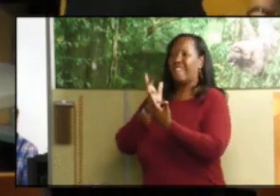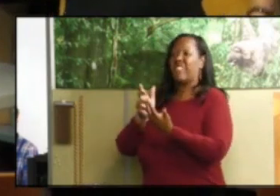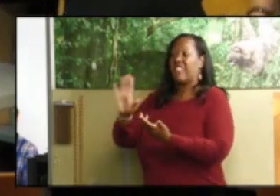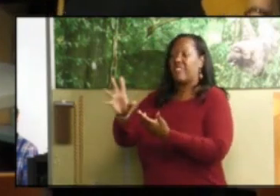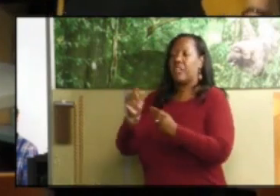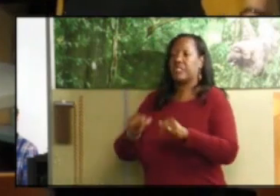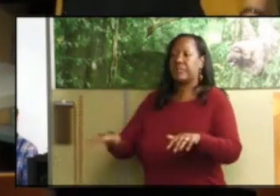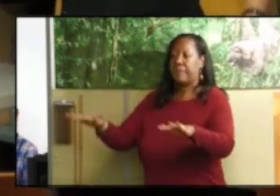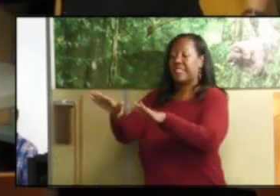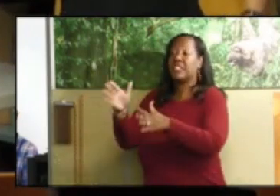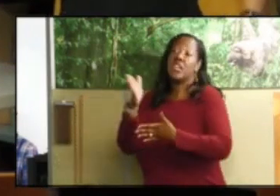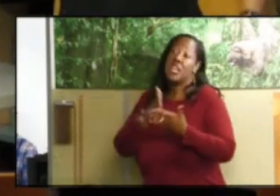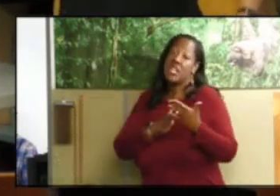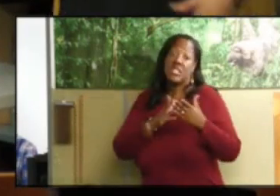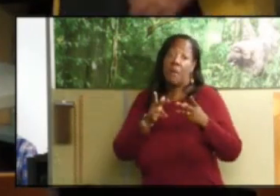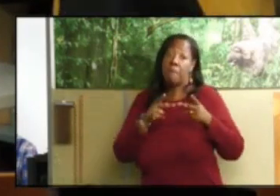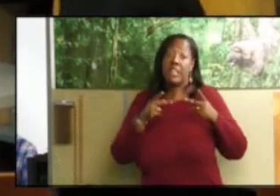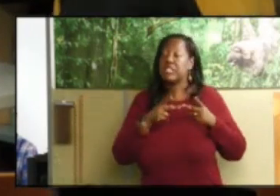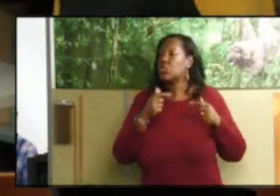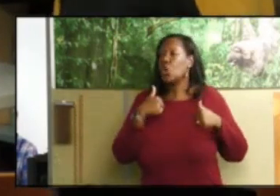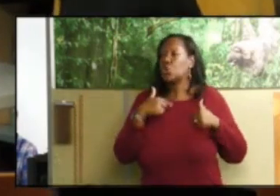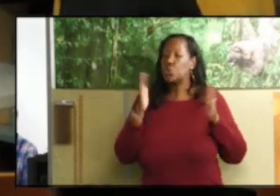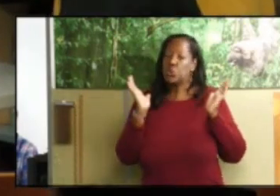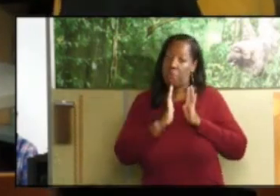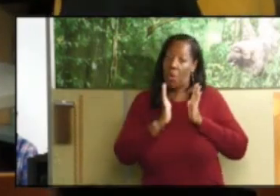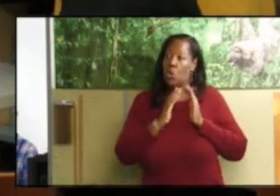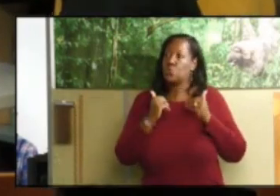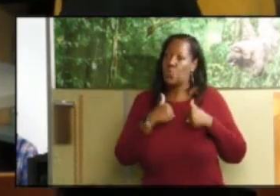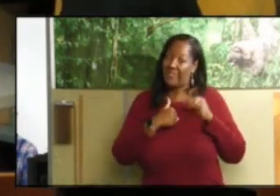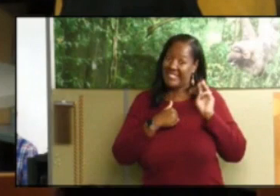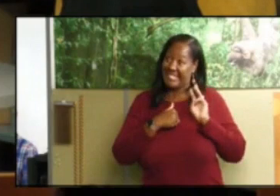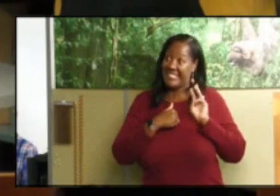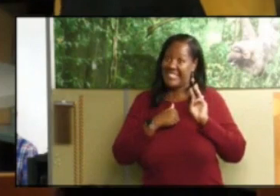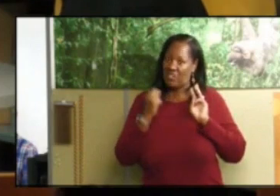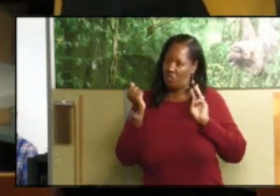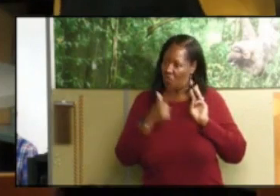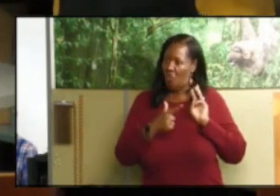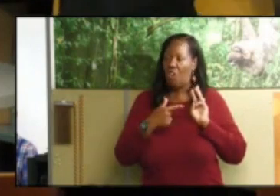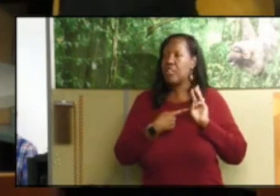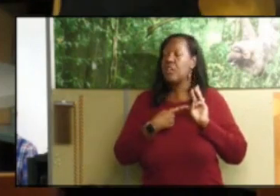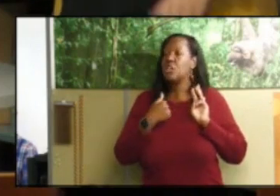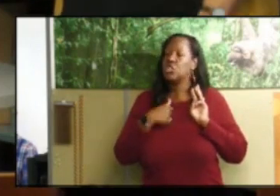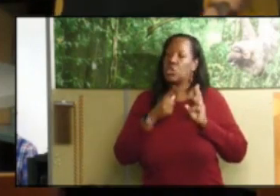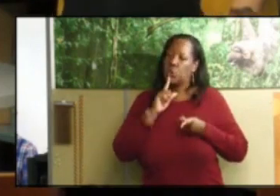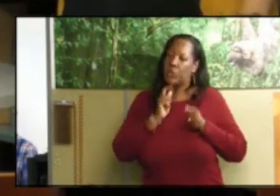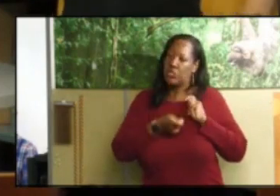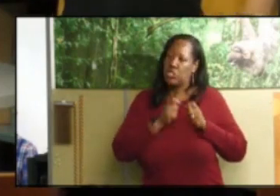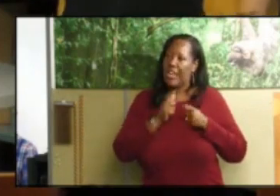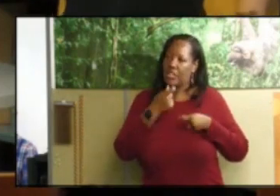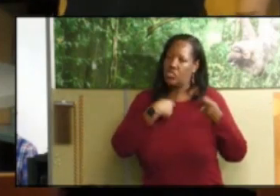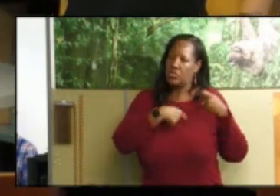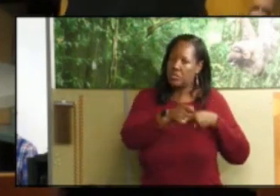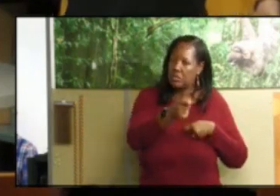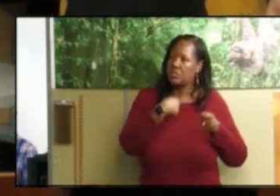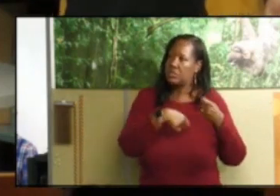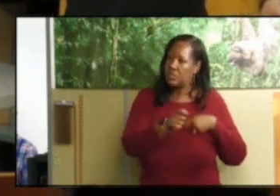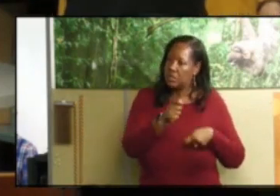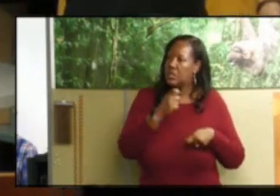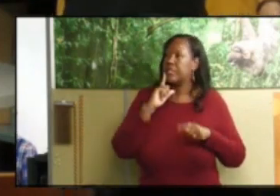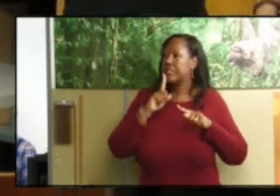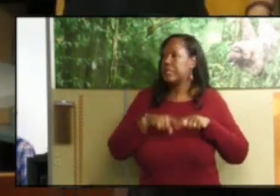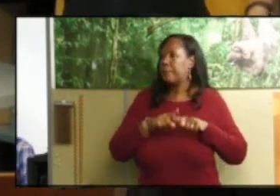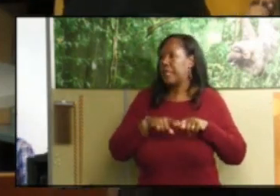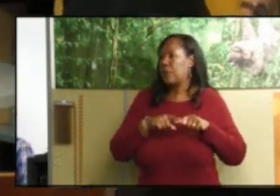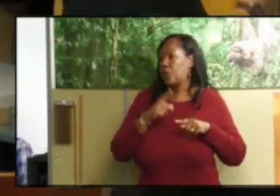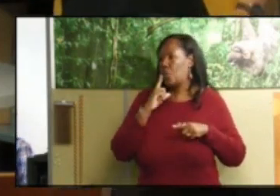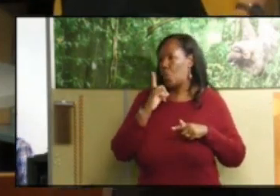venues might be too small to host all 6 sections, so making sure that things could be changed in and out as needed depending on the spatial